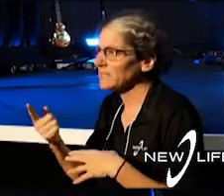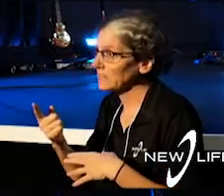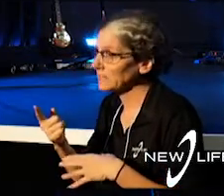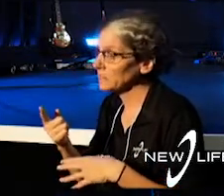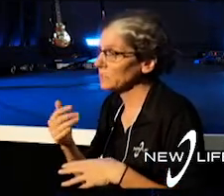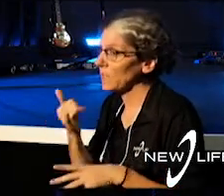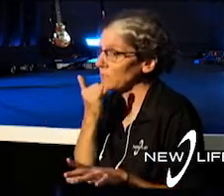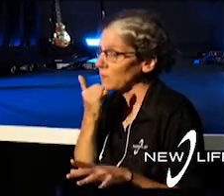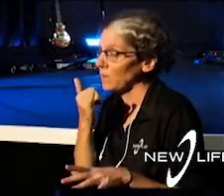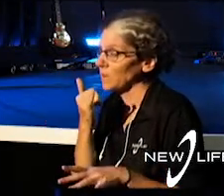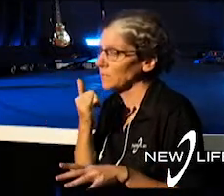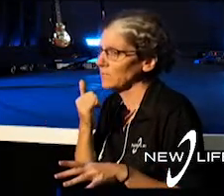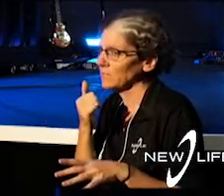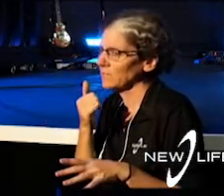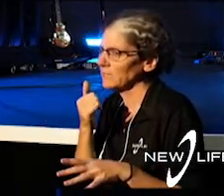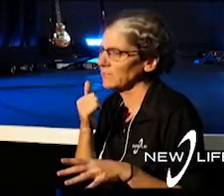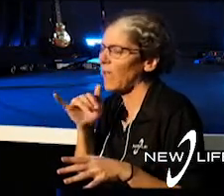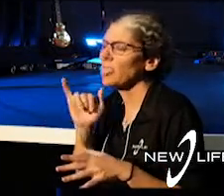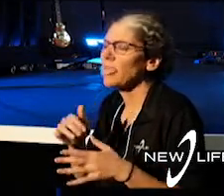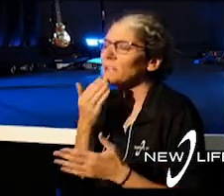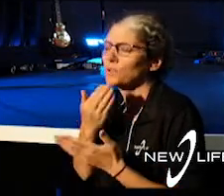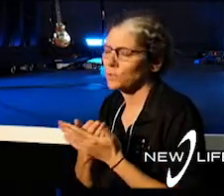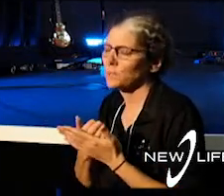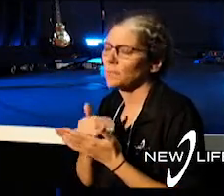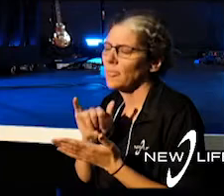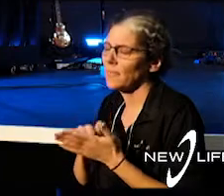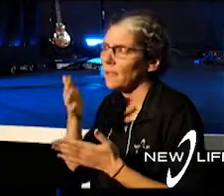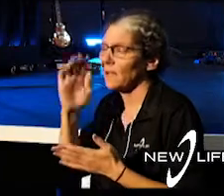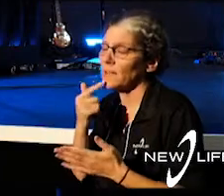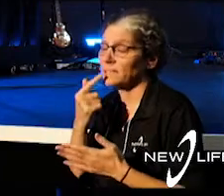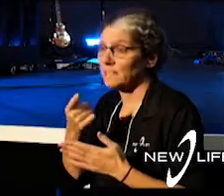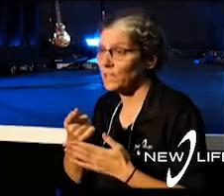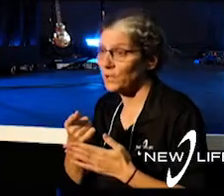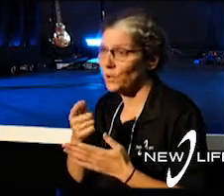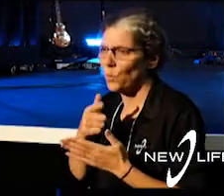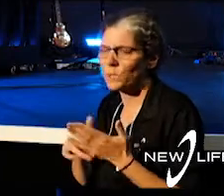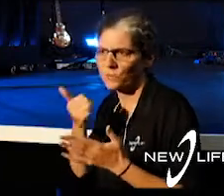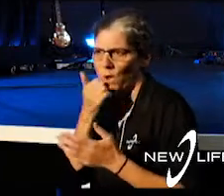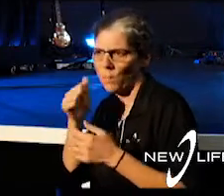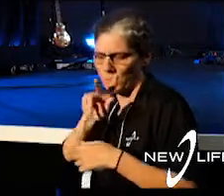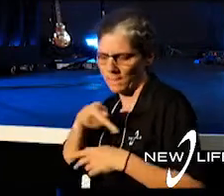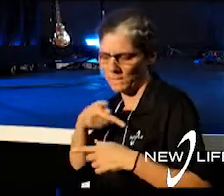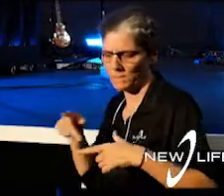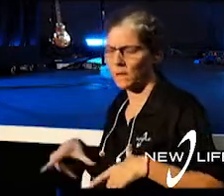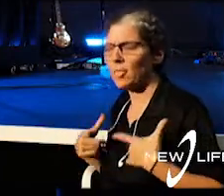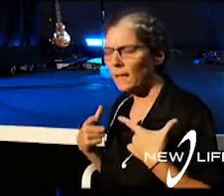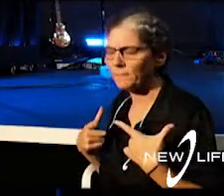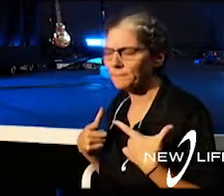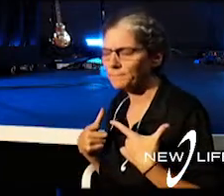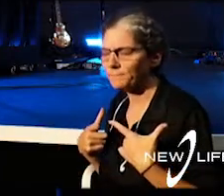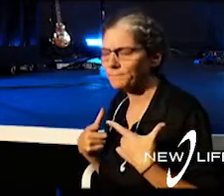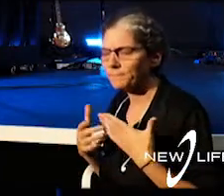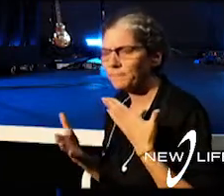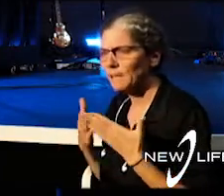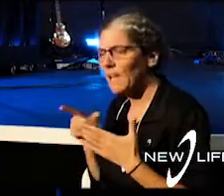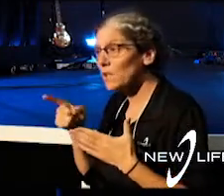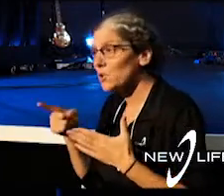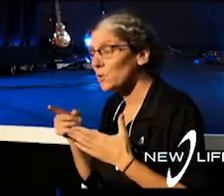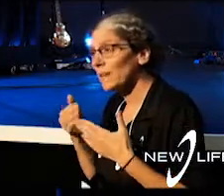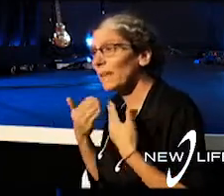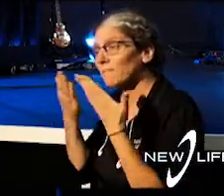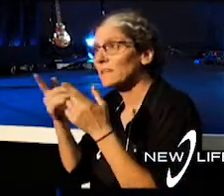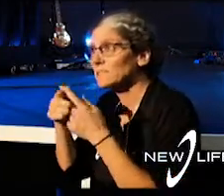ugh, that's not right, that's a good thing. Because even though if you're a follower of Jesus Christ and you've been filled with the Holy